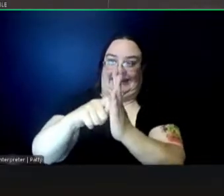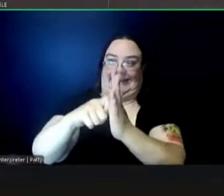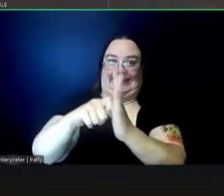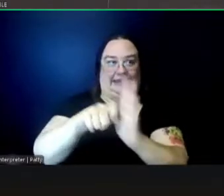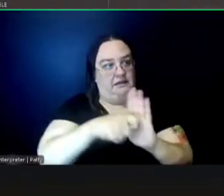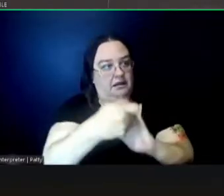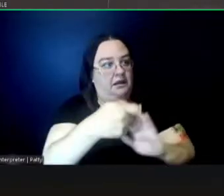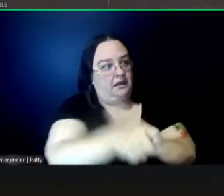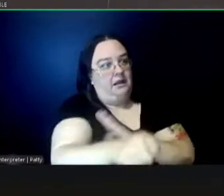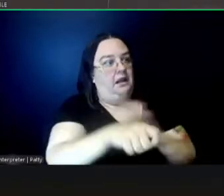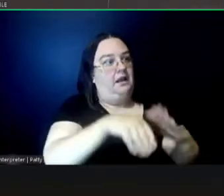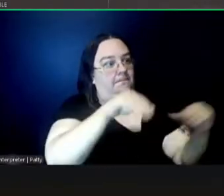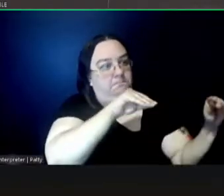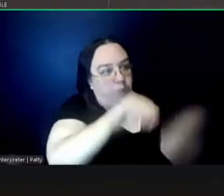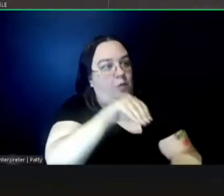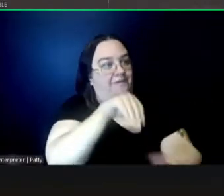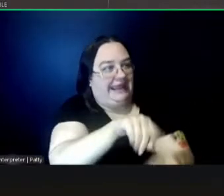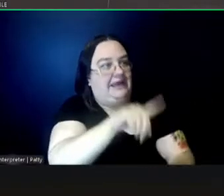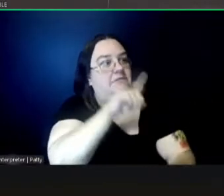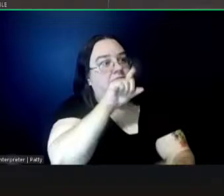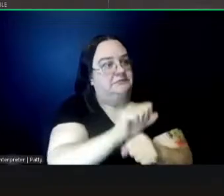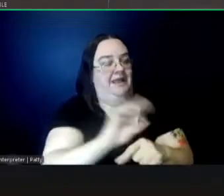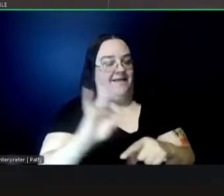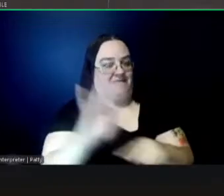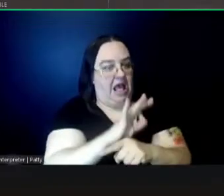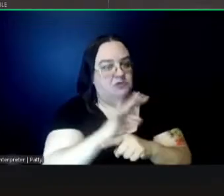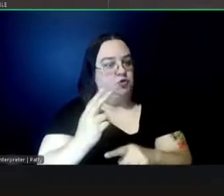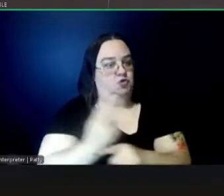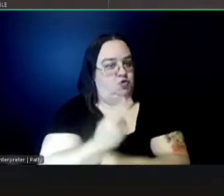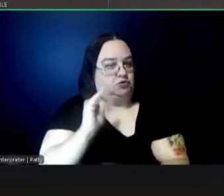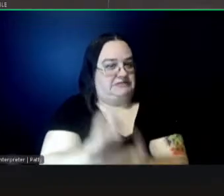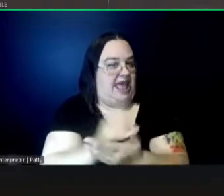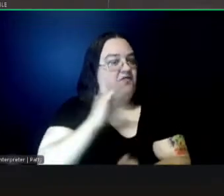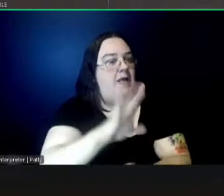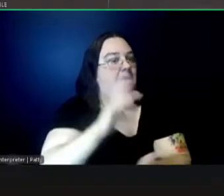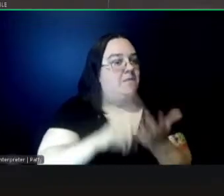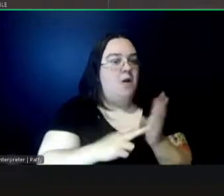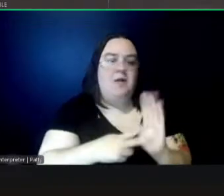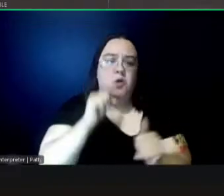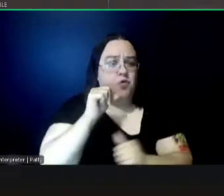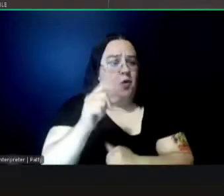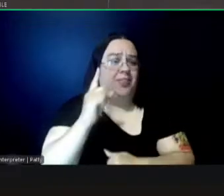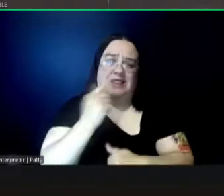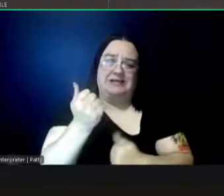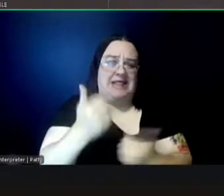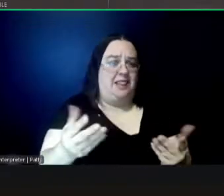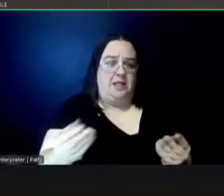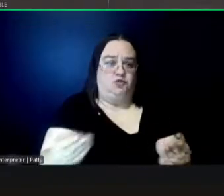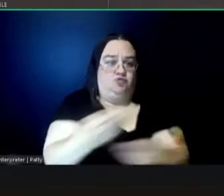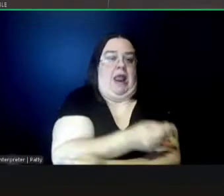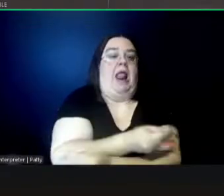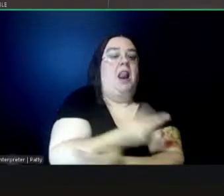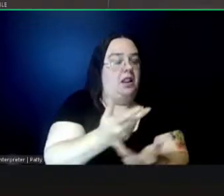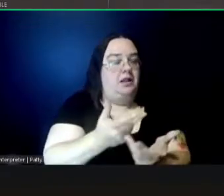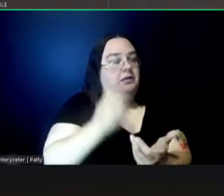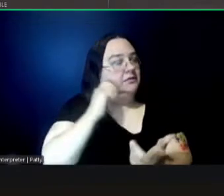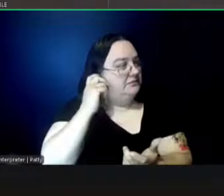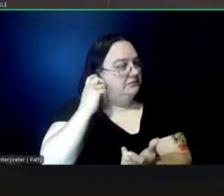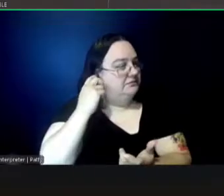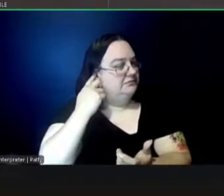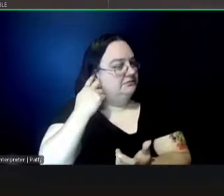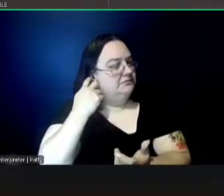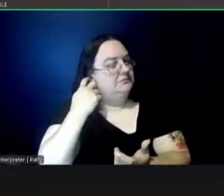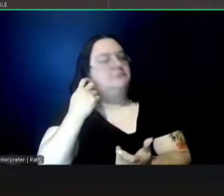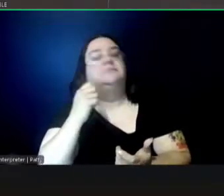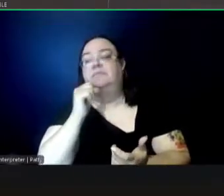functional. And, I don't think there's any trade-off. I don't think there's like a lot of work being